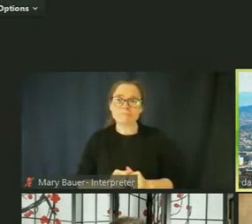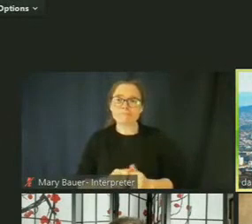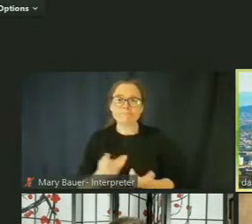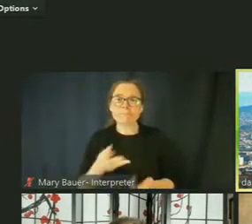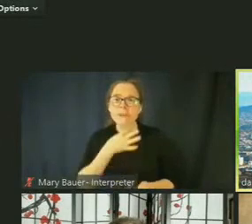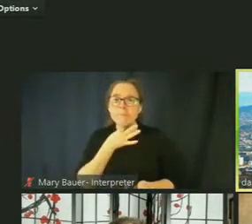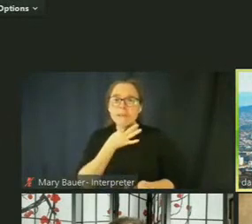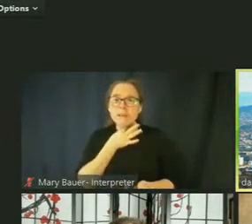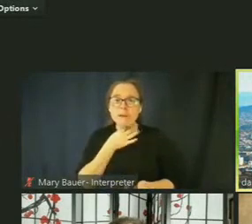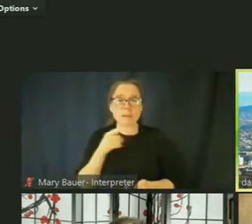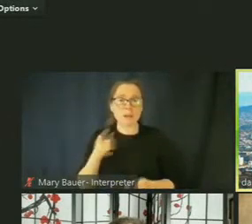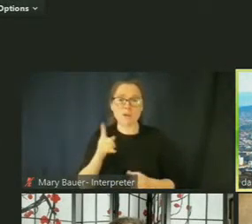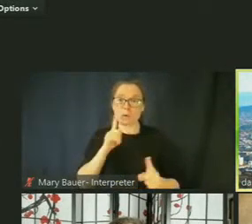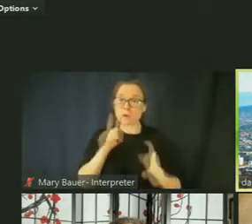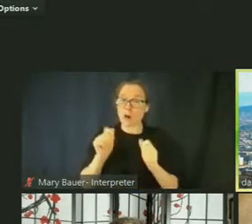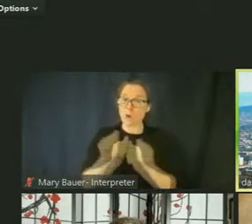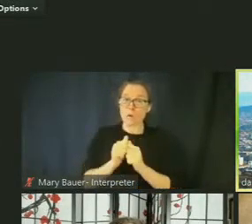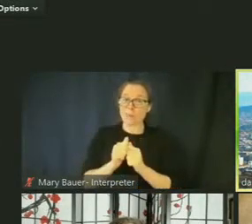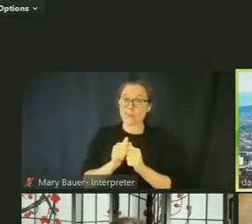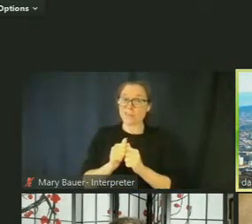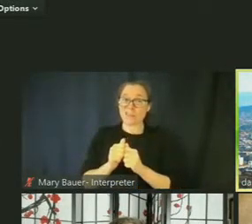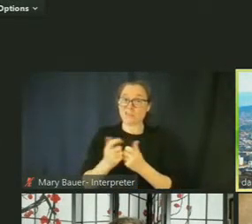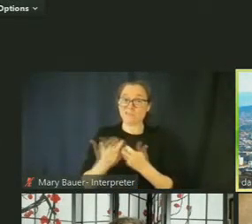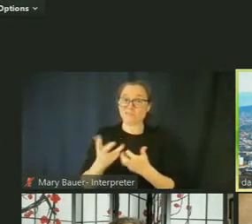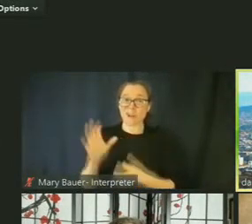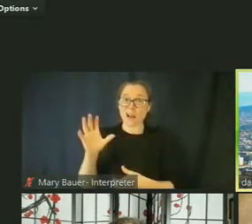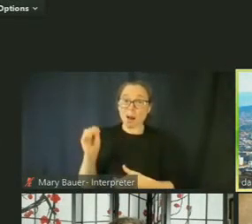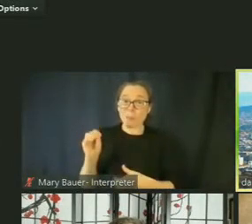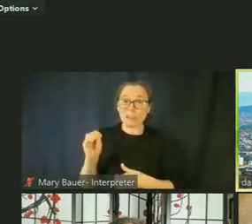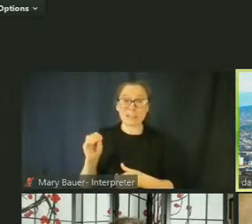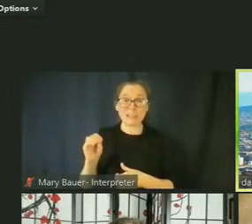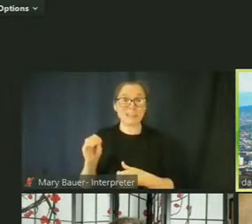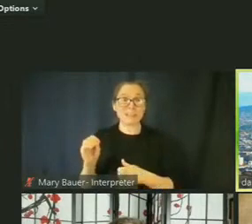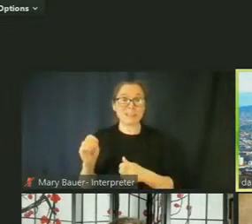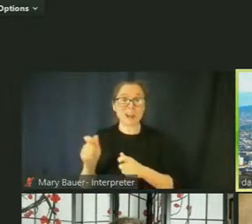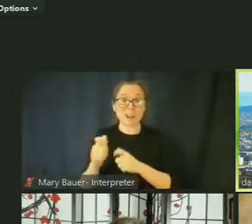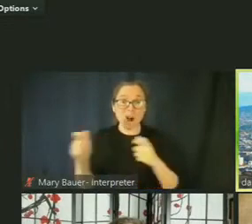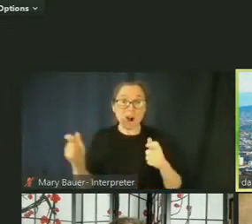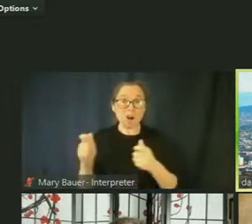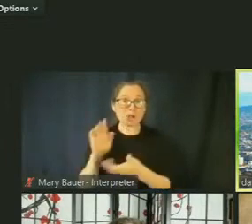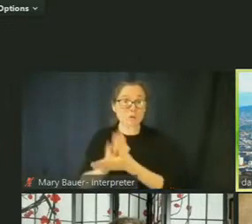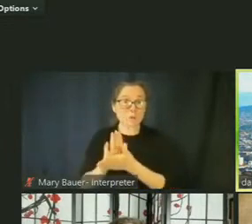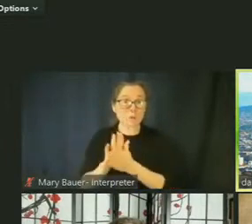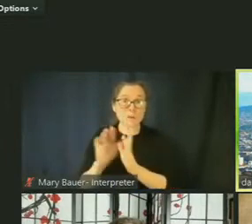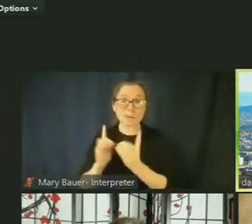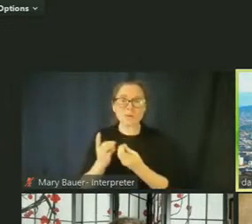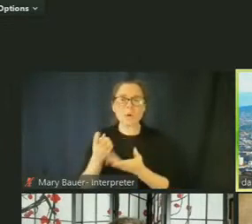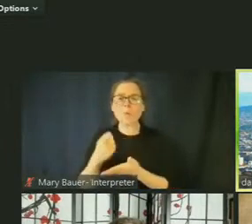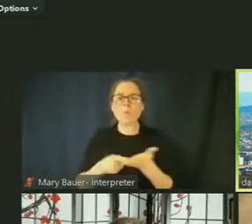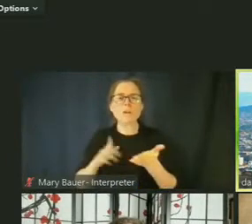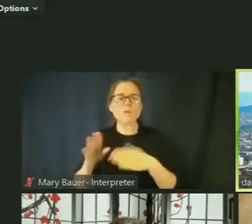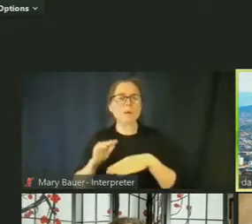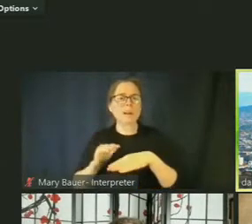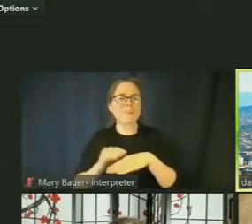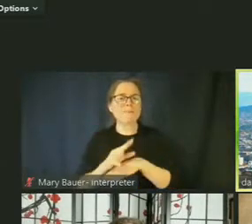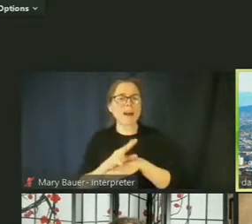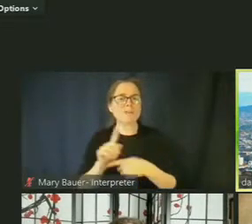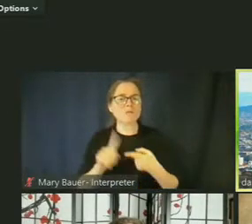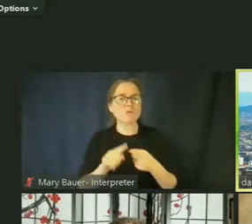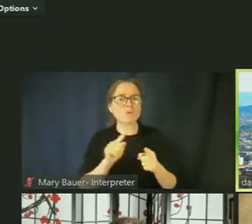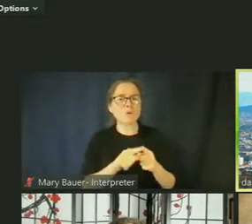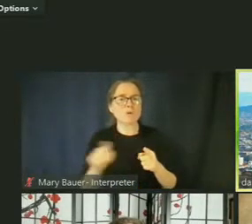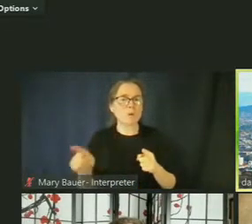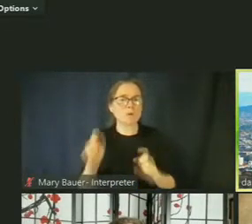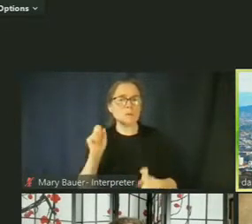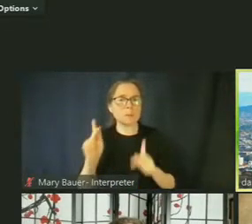employers, say a large school district, what advice would you give not only employers but policymakers and